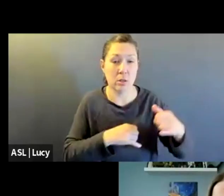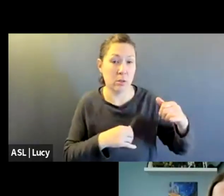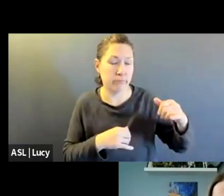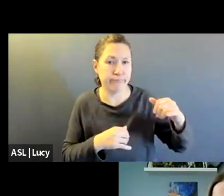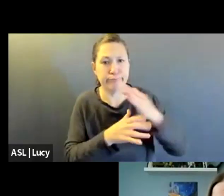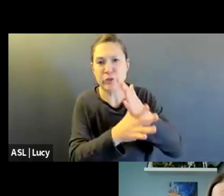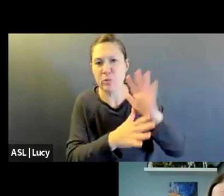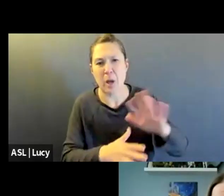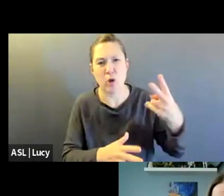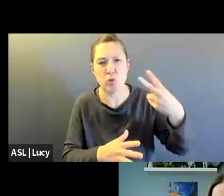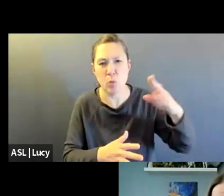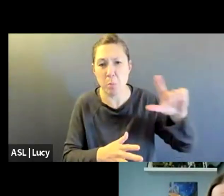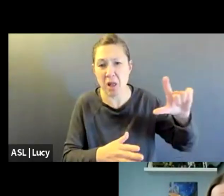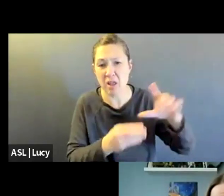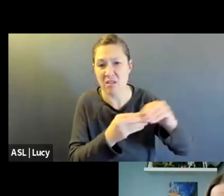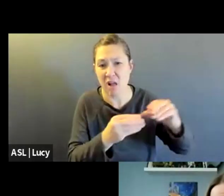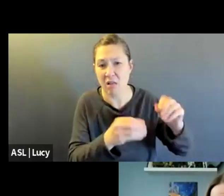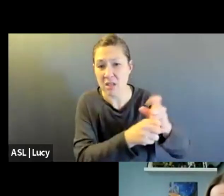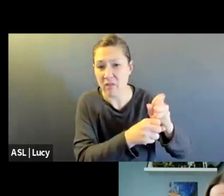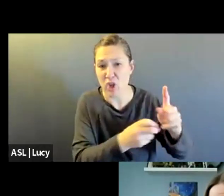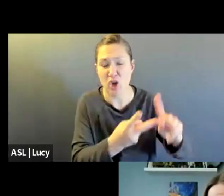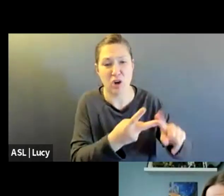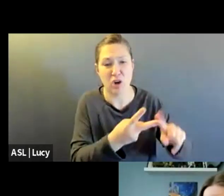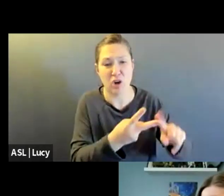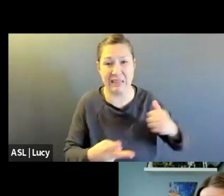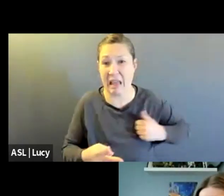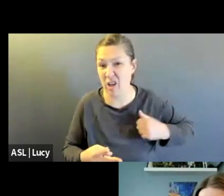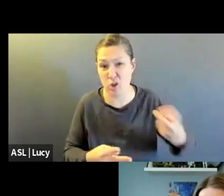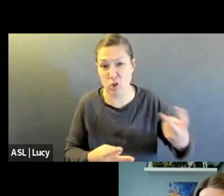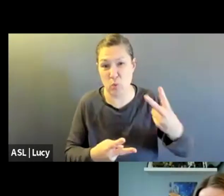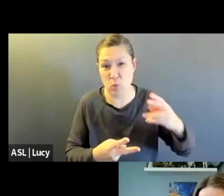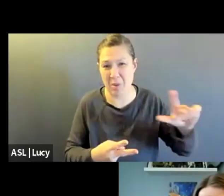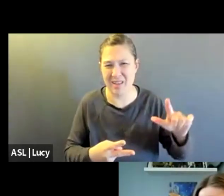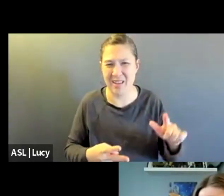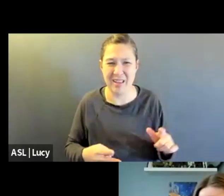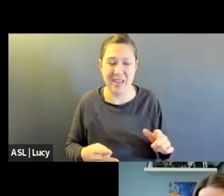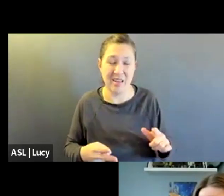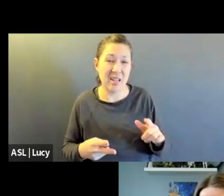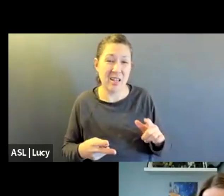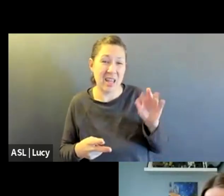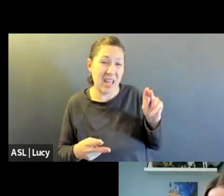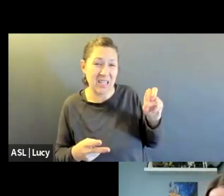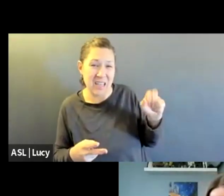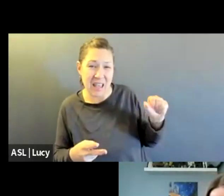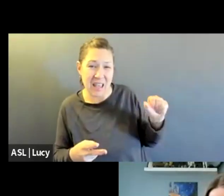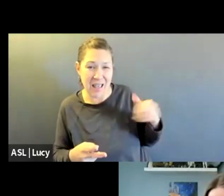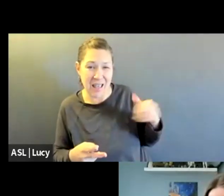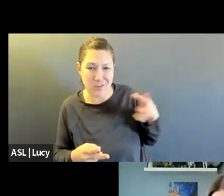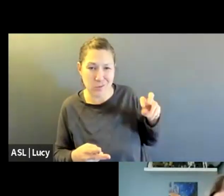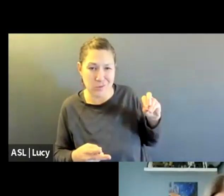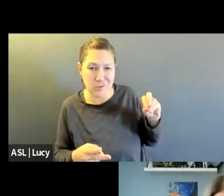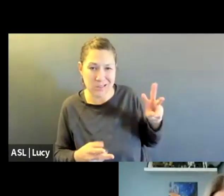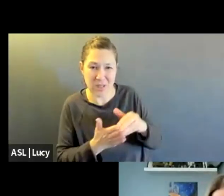about 2 billion a year appropriated. So the 206 million from the NEA and a couple hundred million for the others is